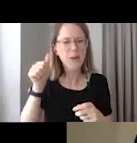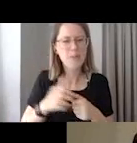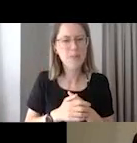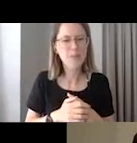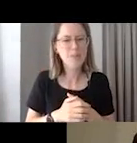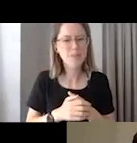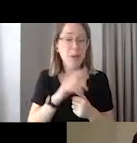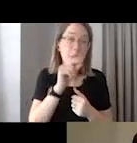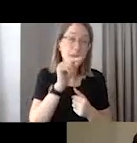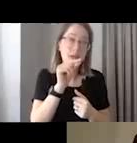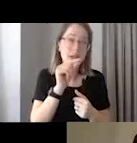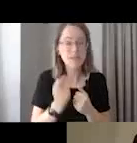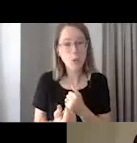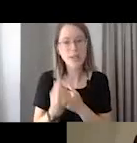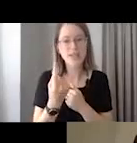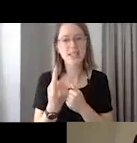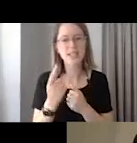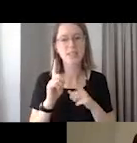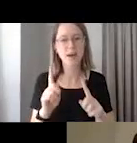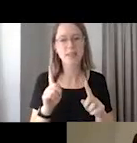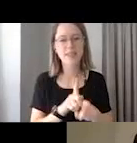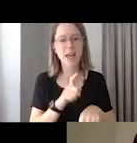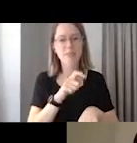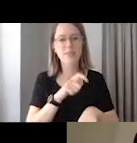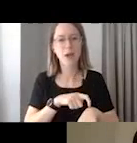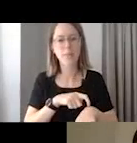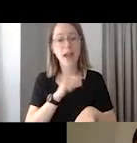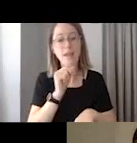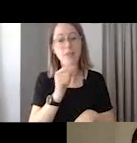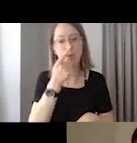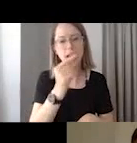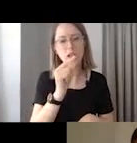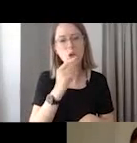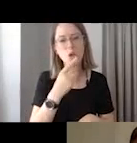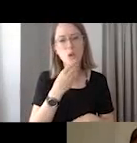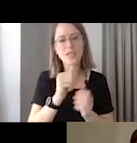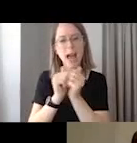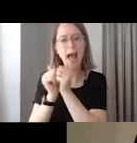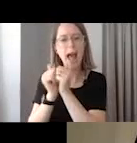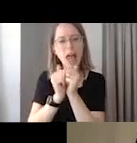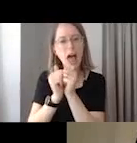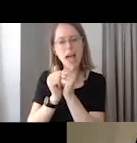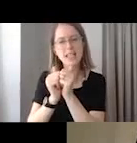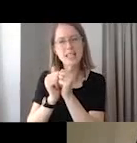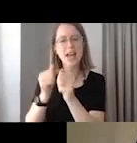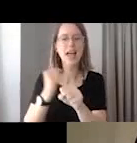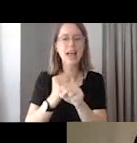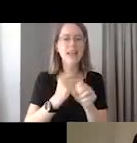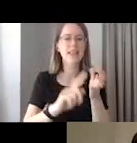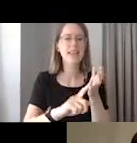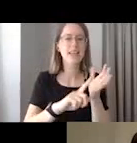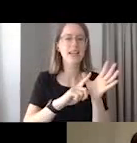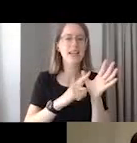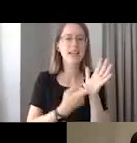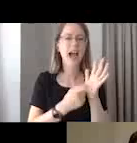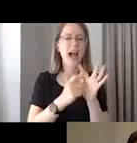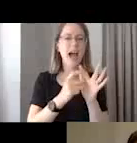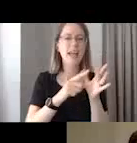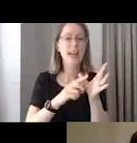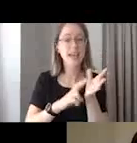pure coincidence, but at the same time, if you can use allies, and The Guardian is probably a good one. I think they have a